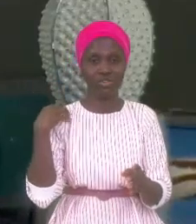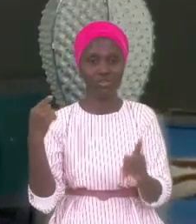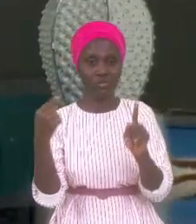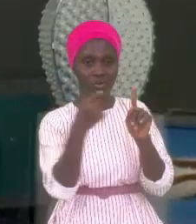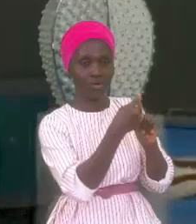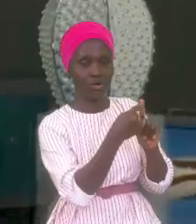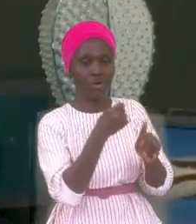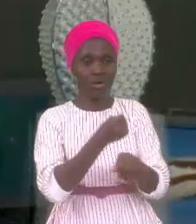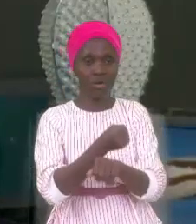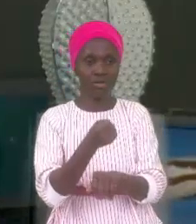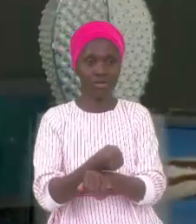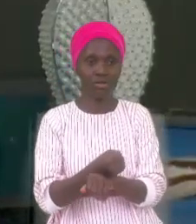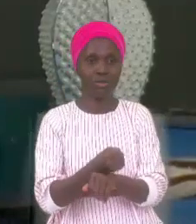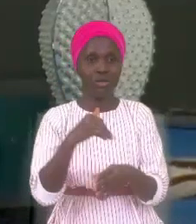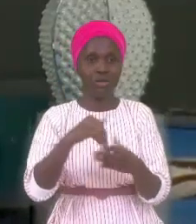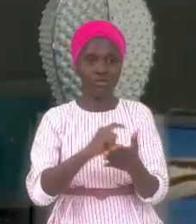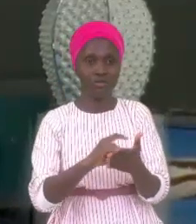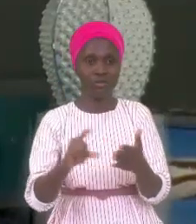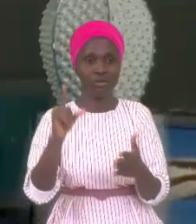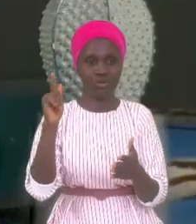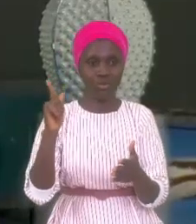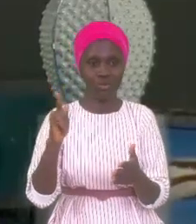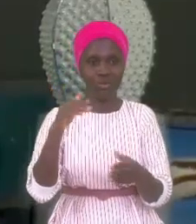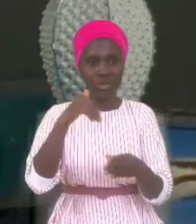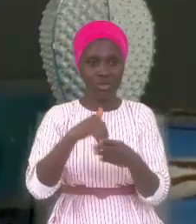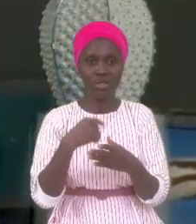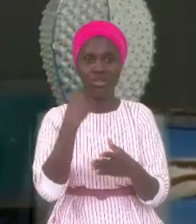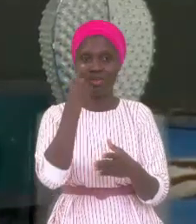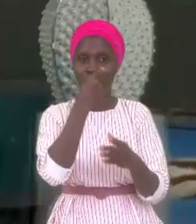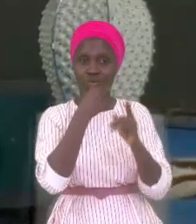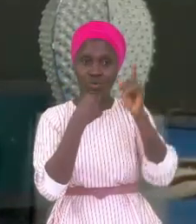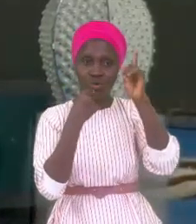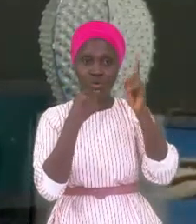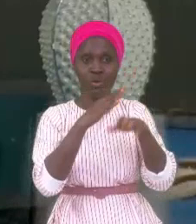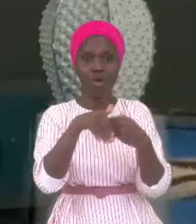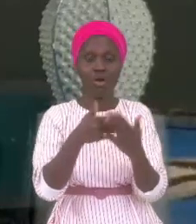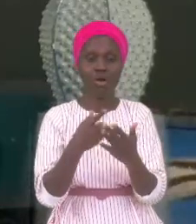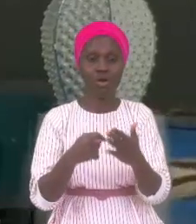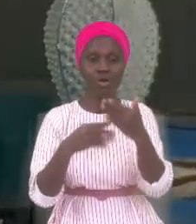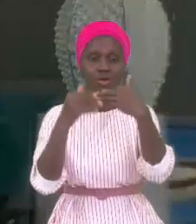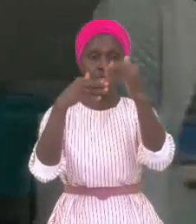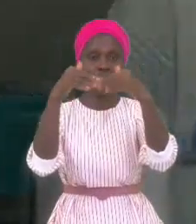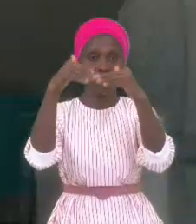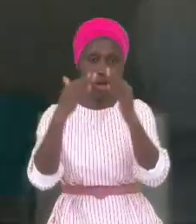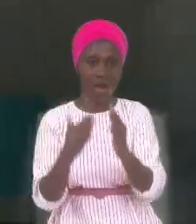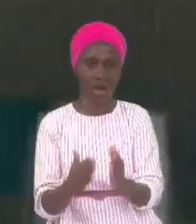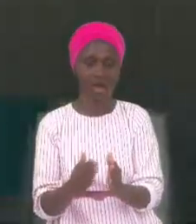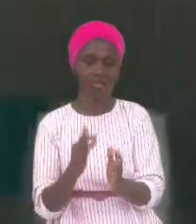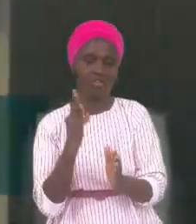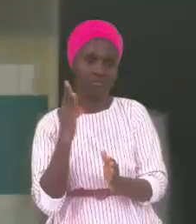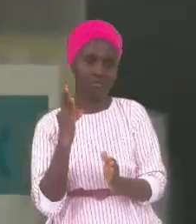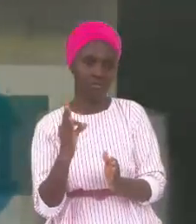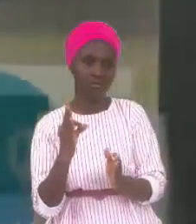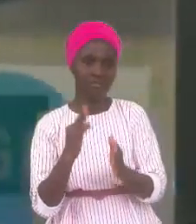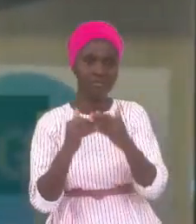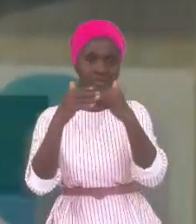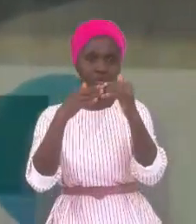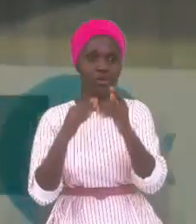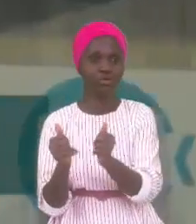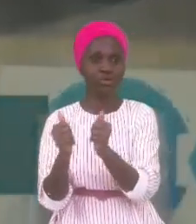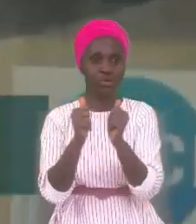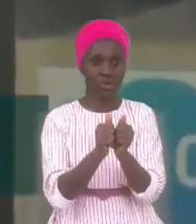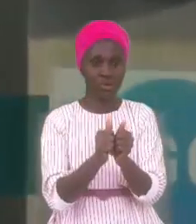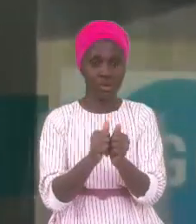21, it says, in whom all the building fitly framed together. You know what he's saying there? He's